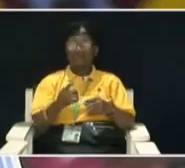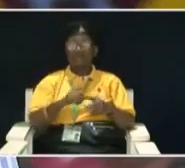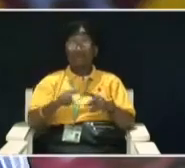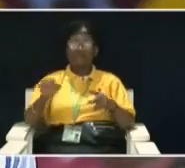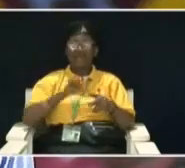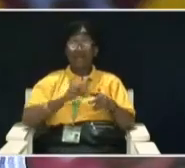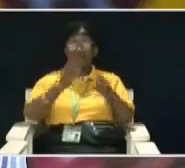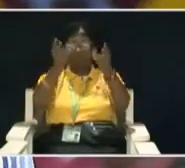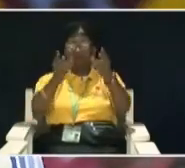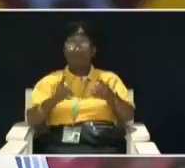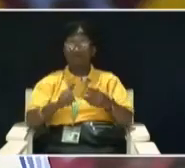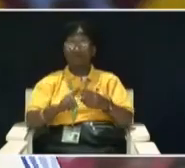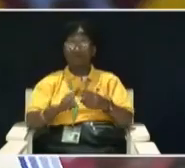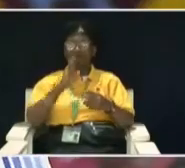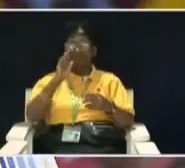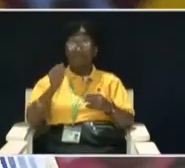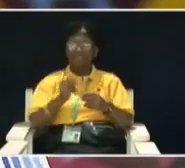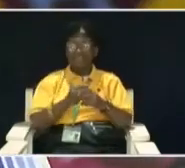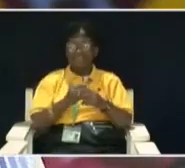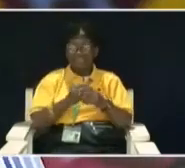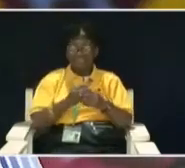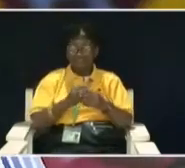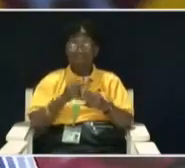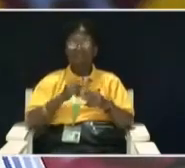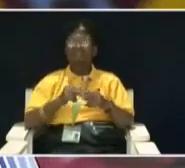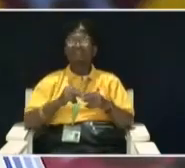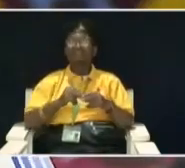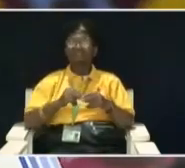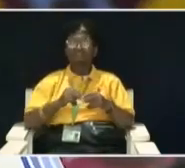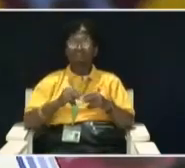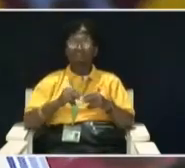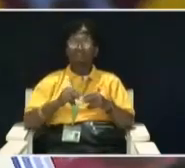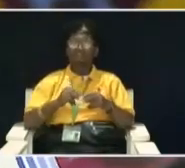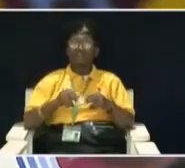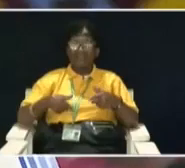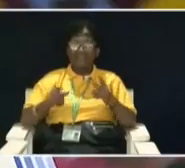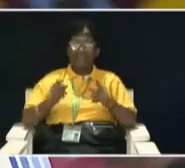So maybe we'll leave storytelling till next time